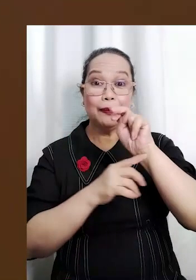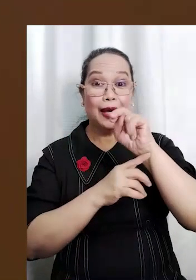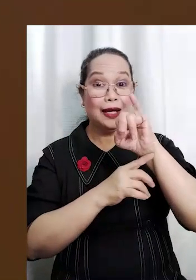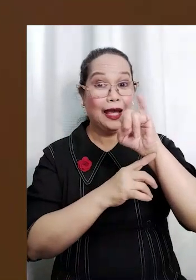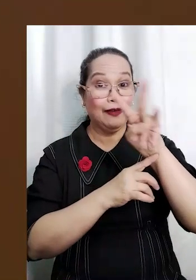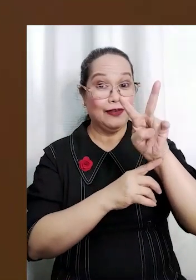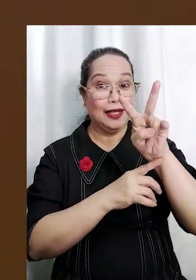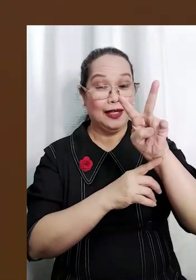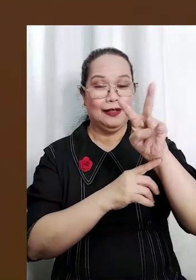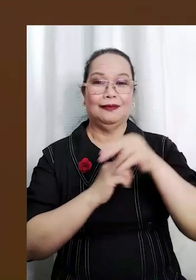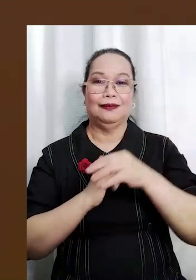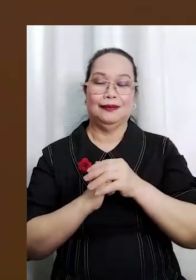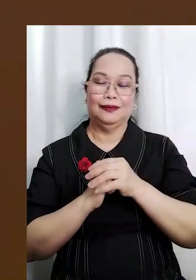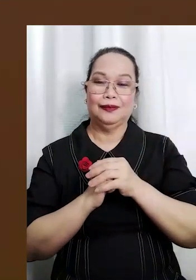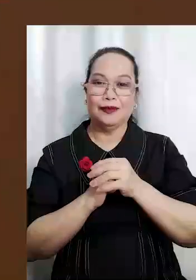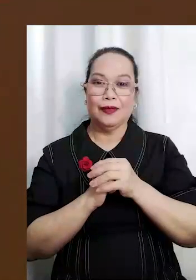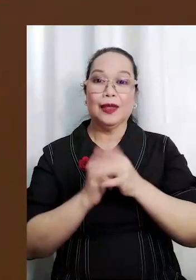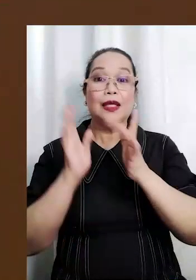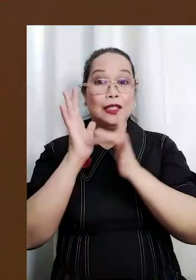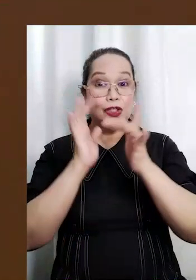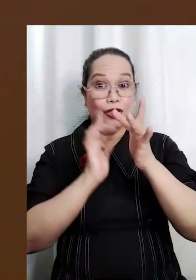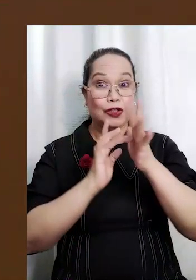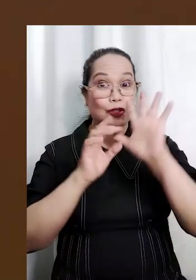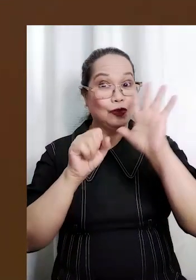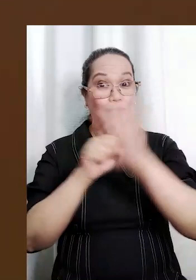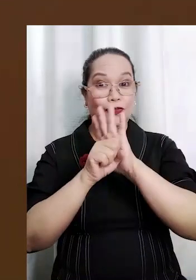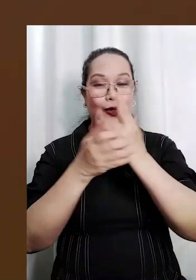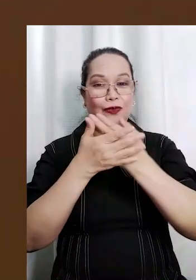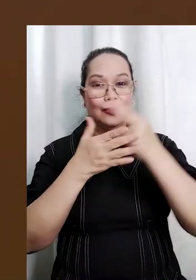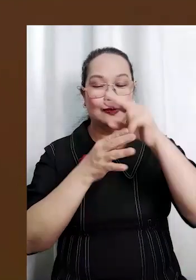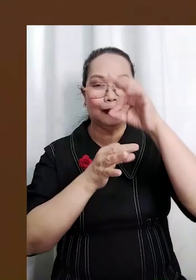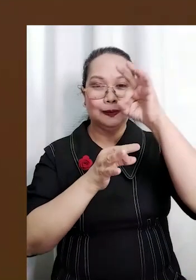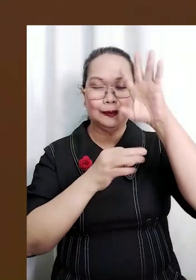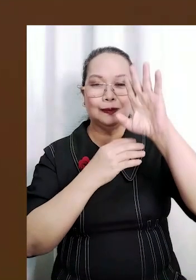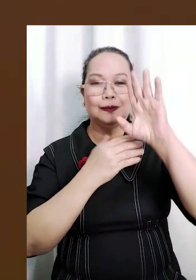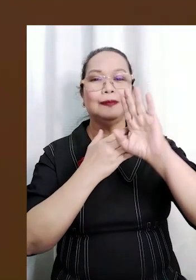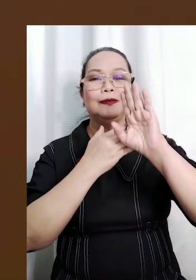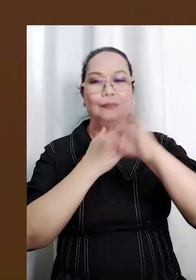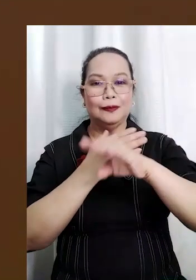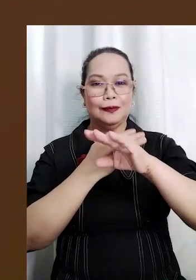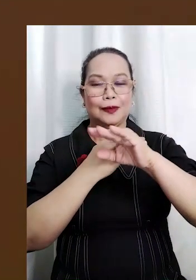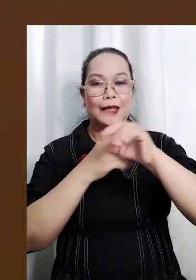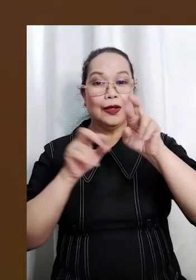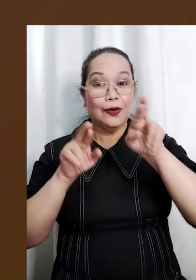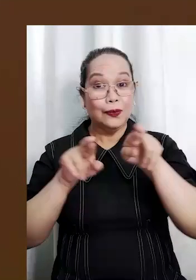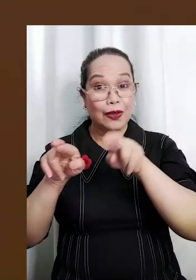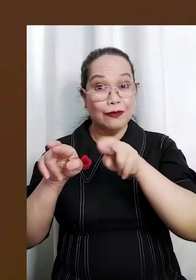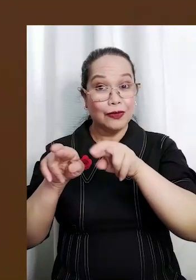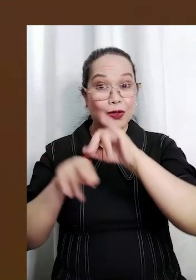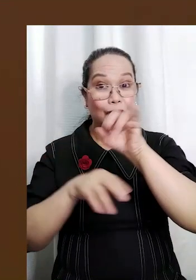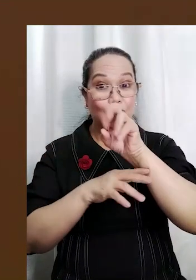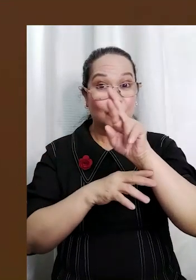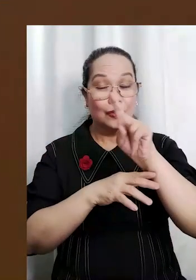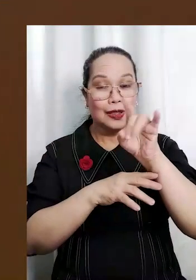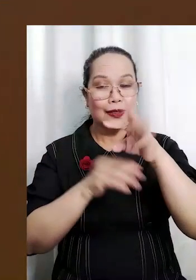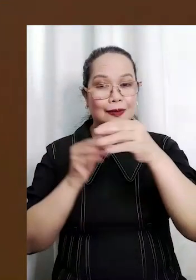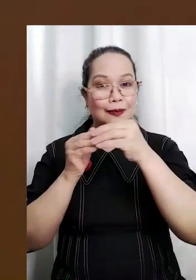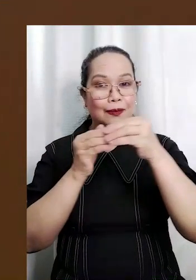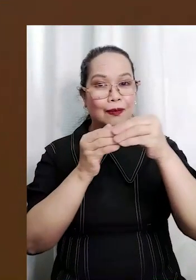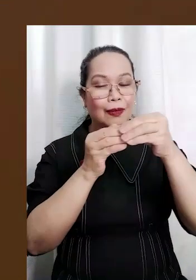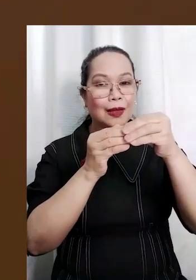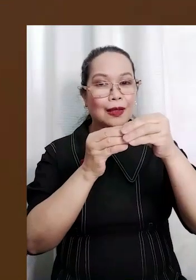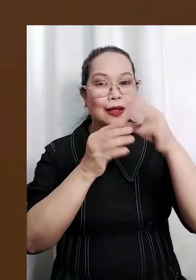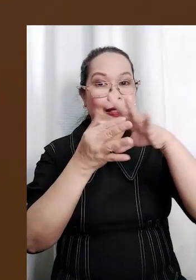New International Version. Jesus, full of the Holy Spirit, returned from the Jordan and was led by the Spirit